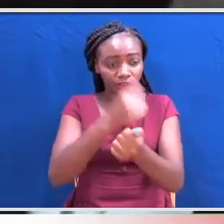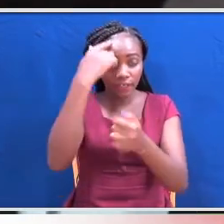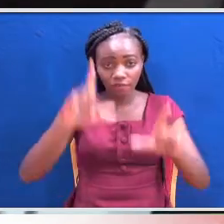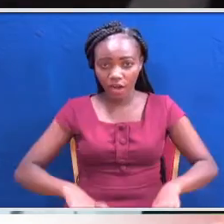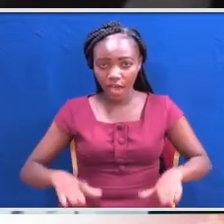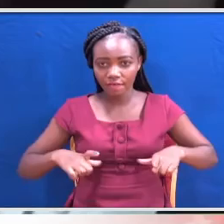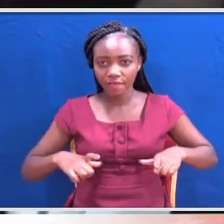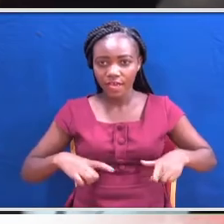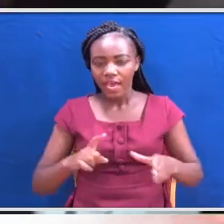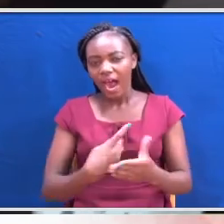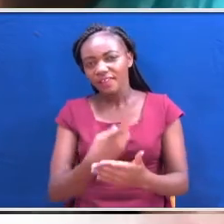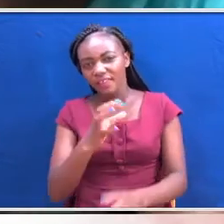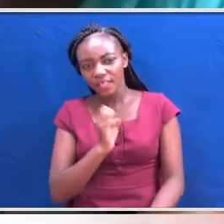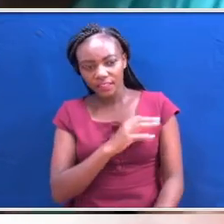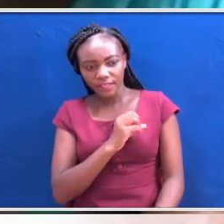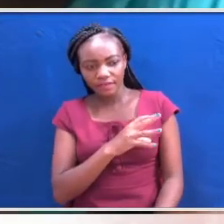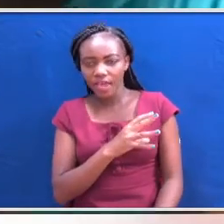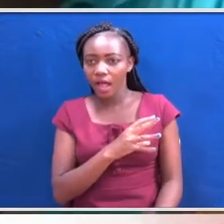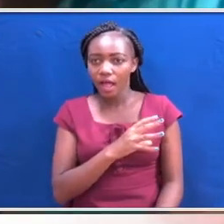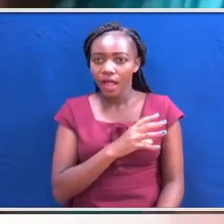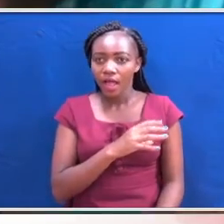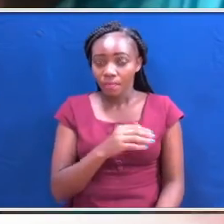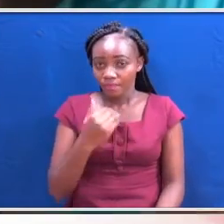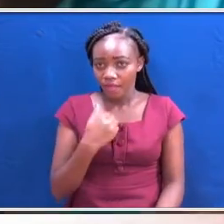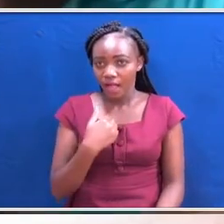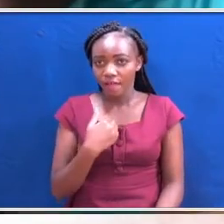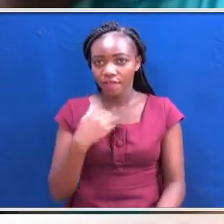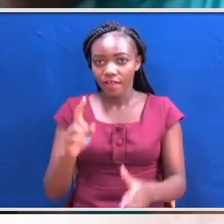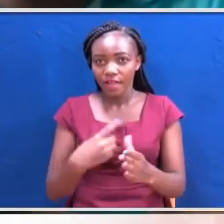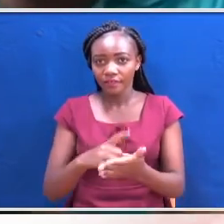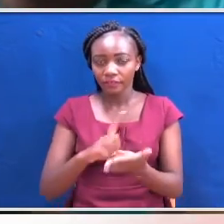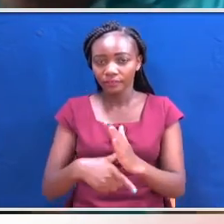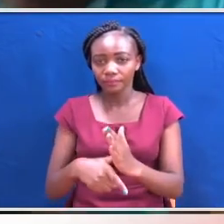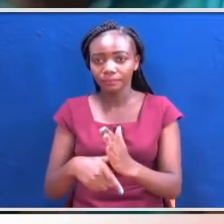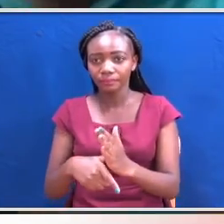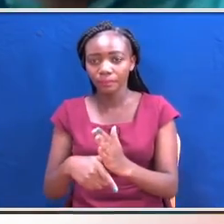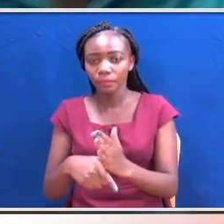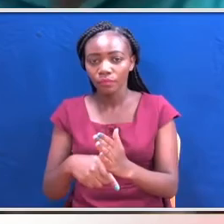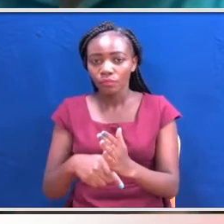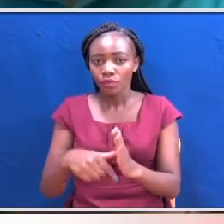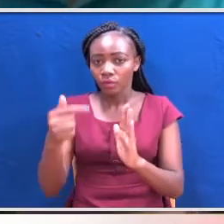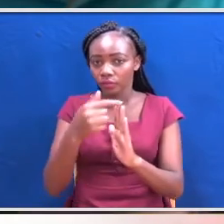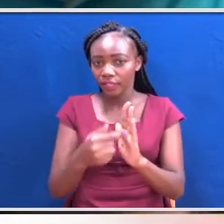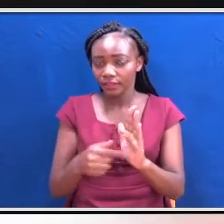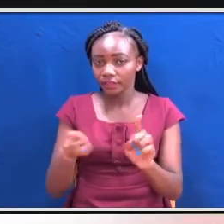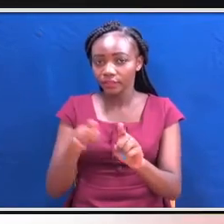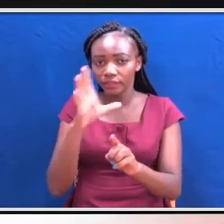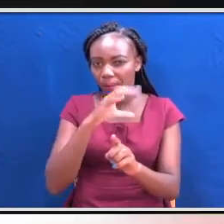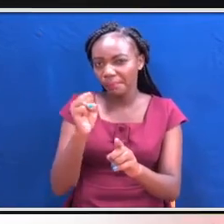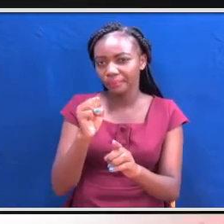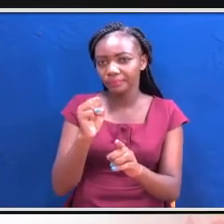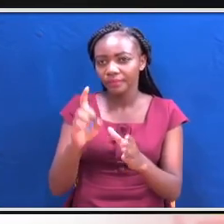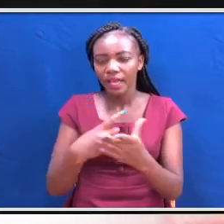It is this fierce Supreme Court battle that saw him ranked one of the best dispute resolution lawyers in the country. Should he